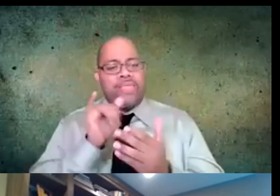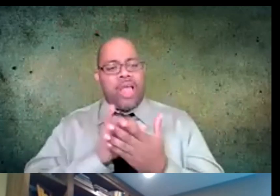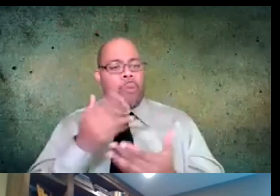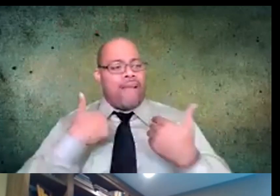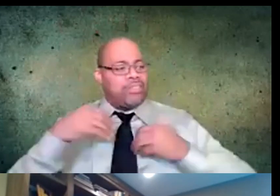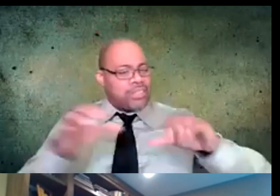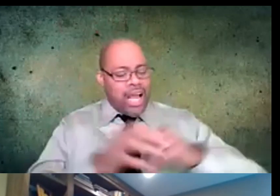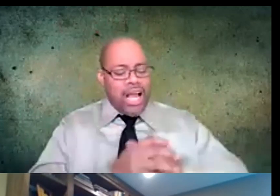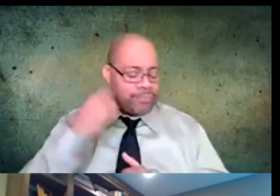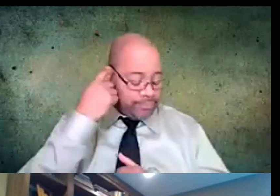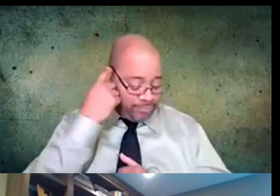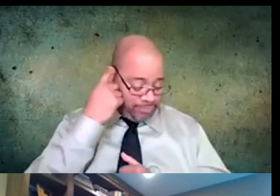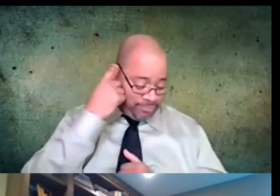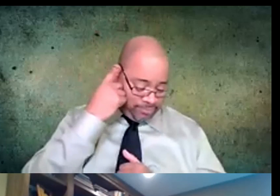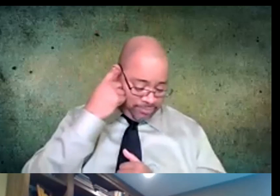done,